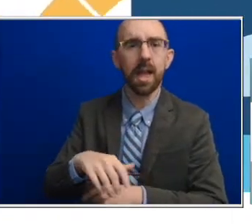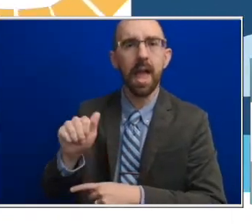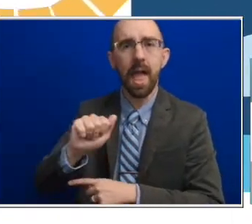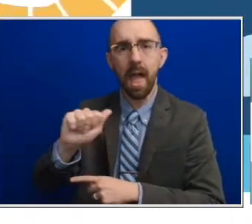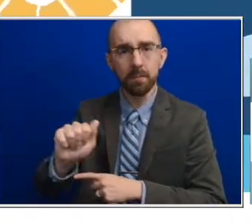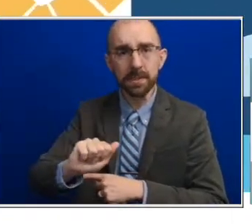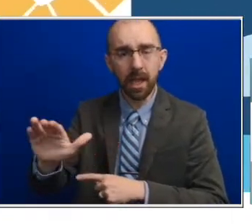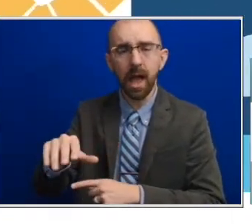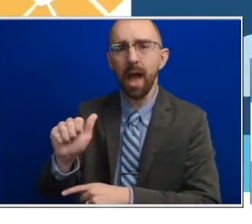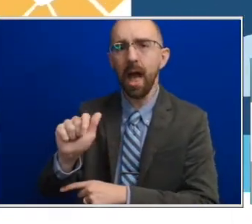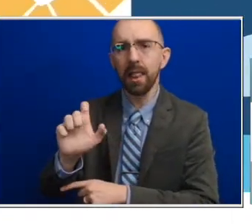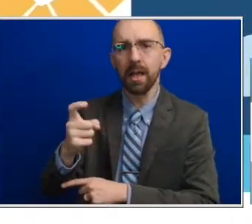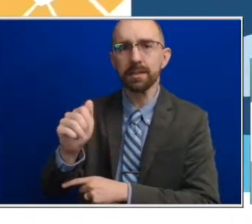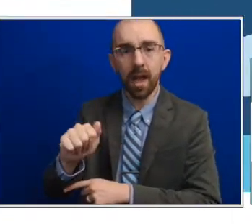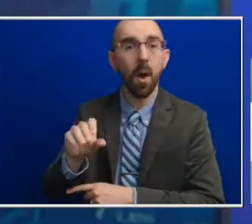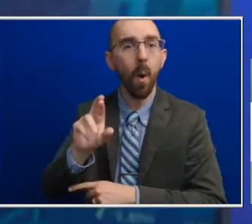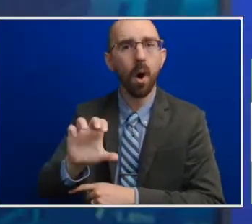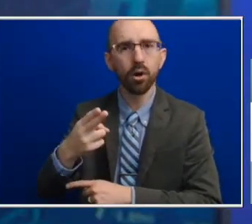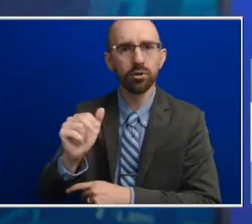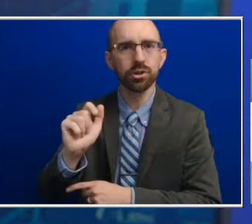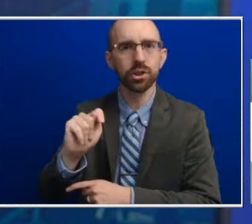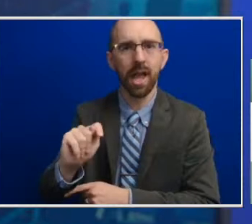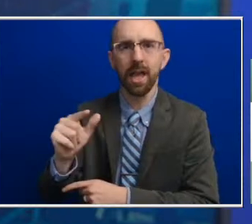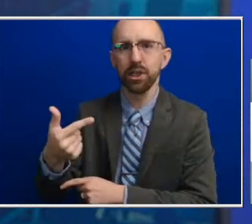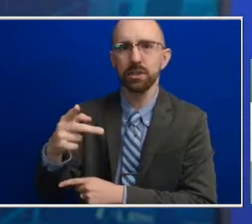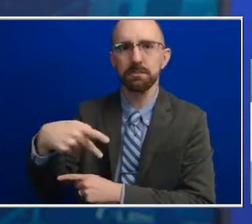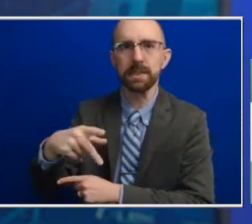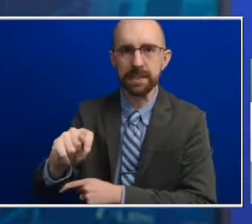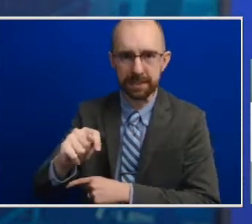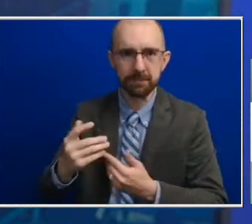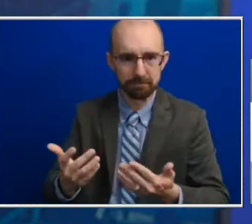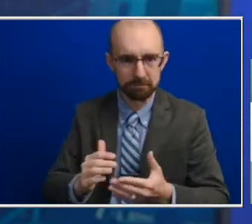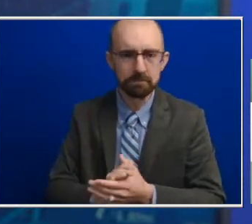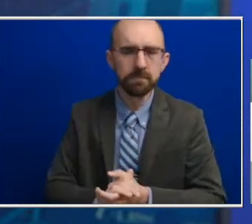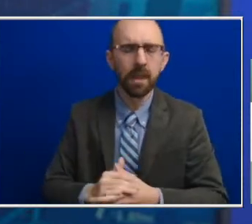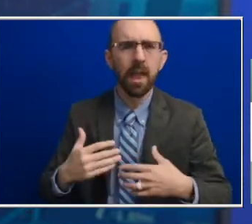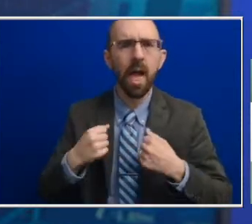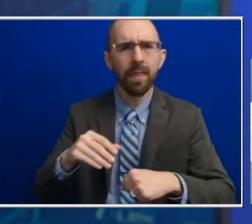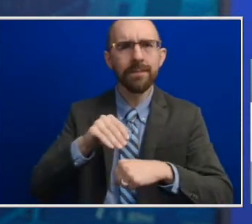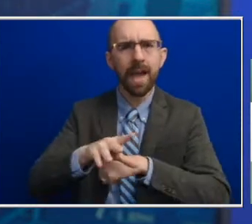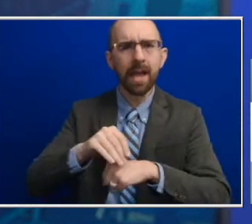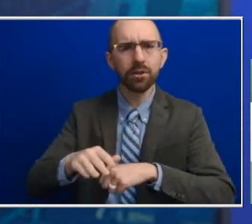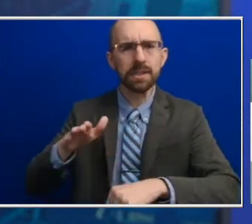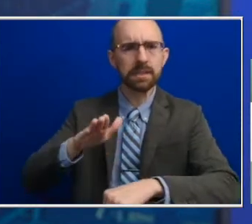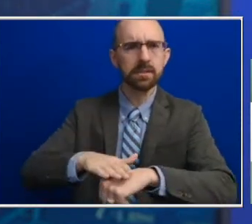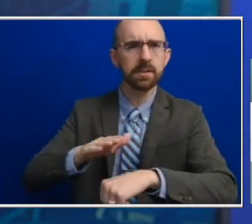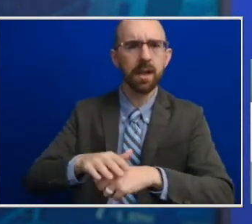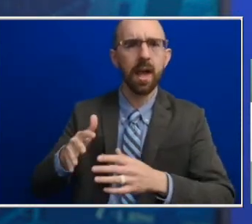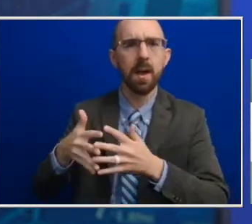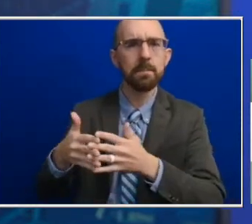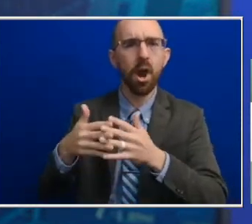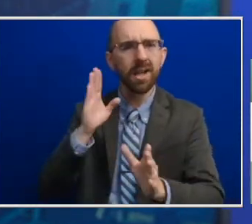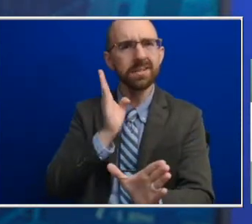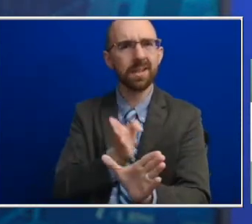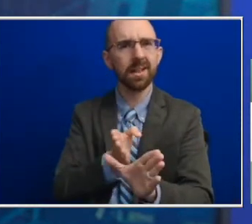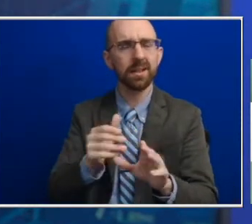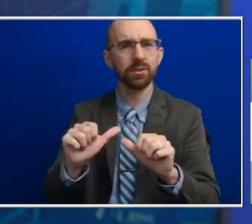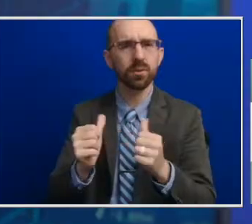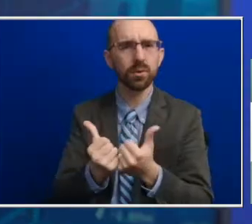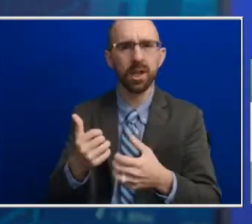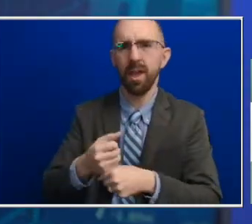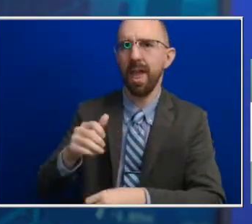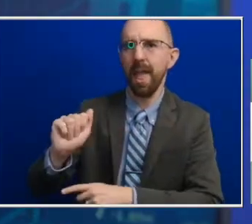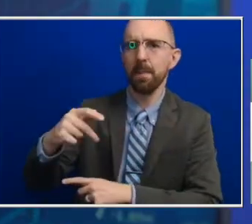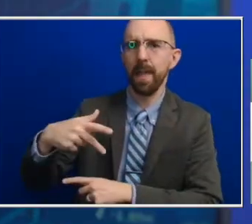or ChatGPT. A health advisory issued by the American Psychological Association found that AI